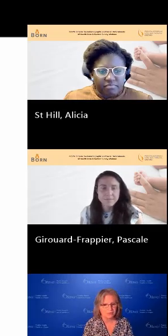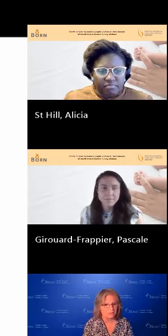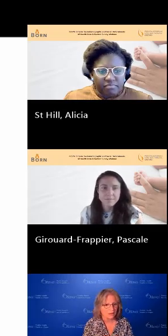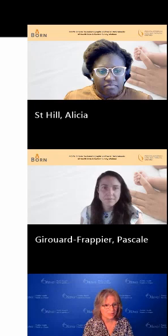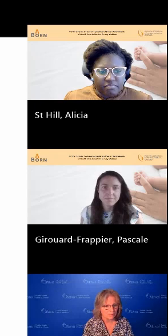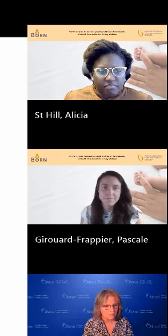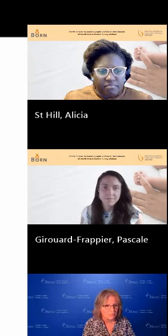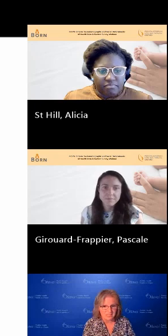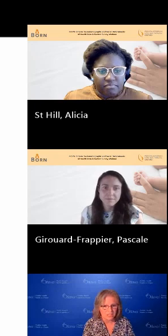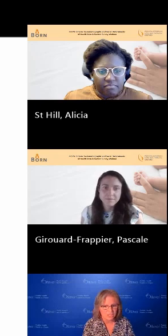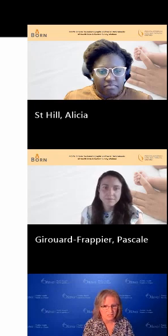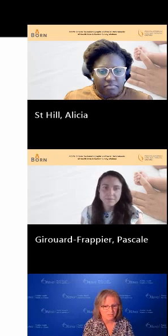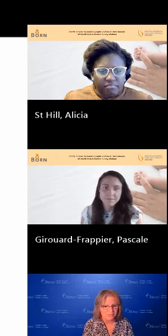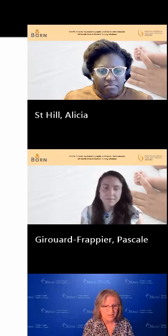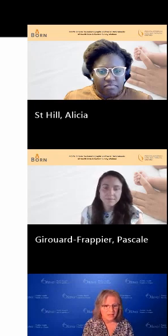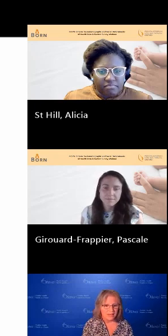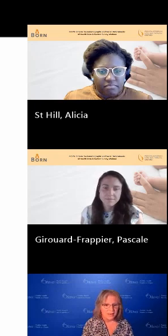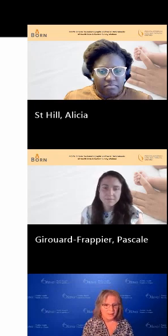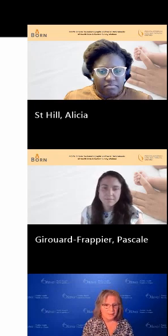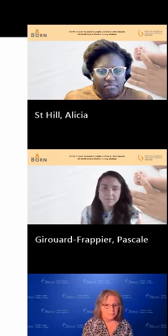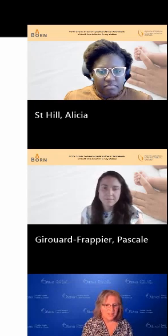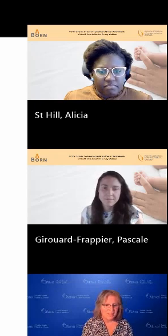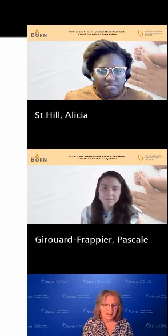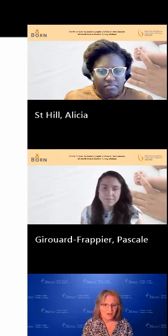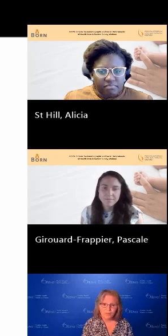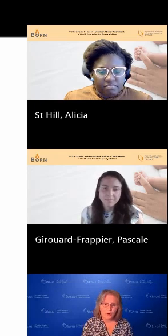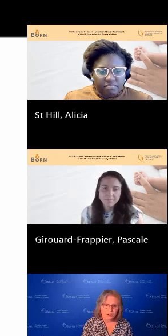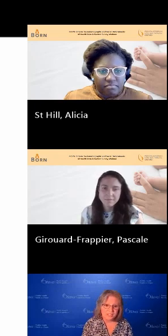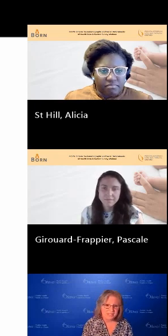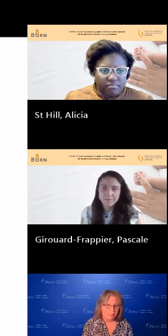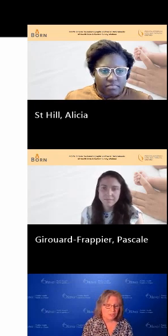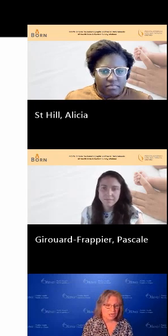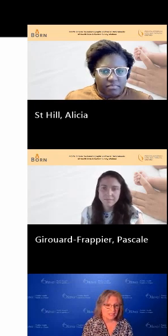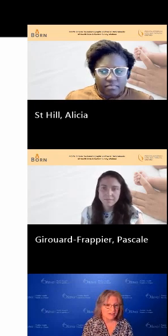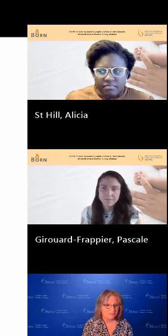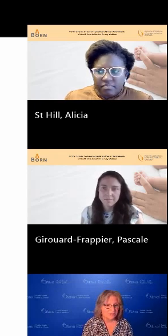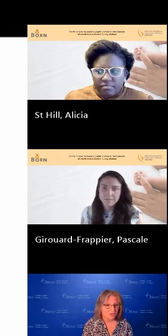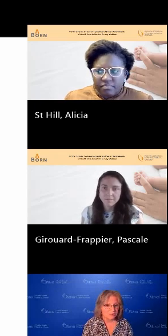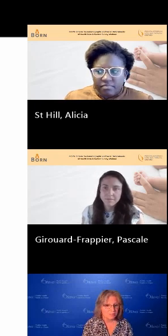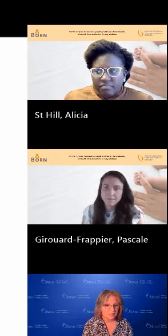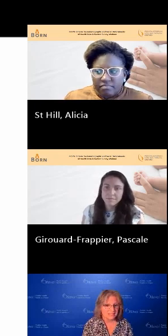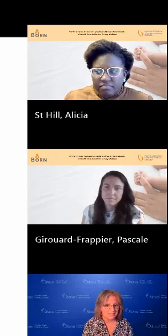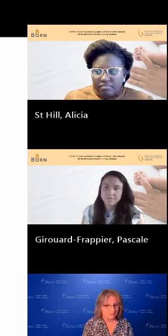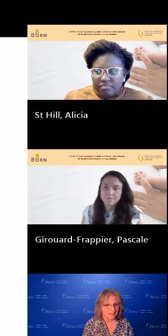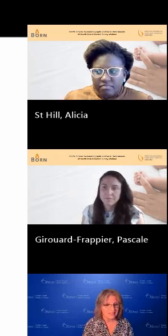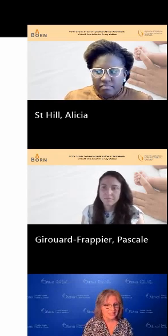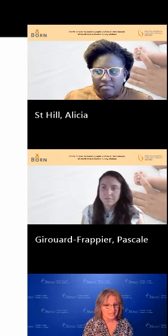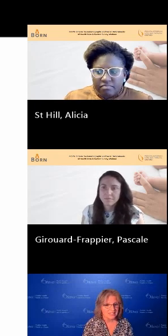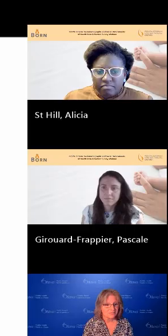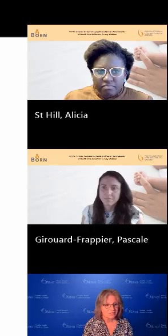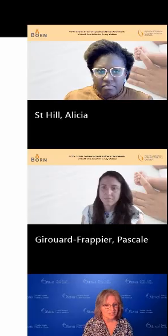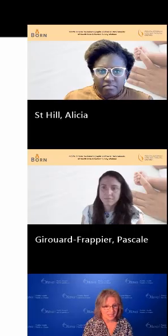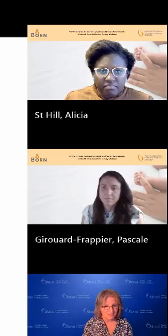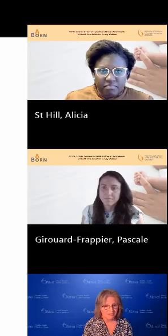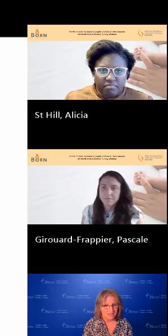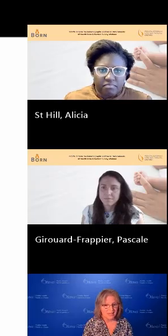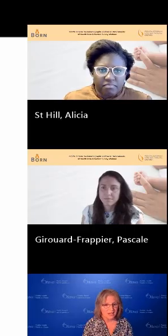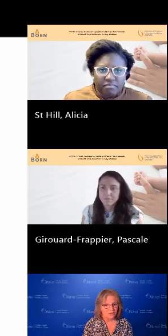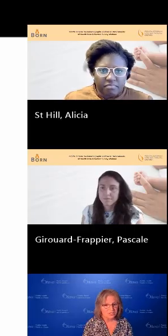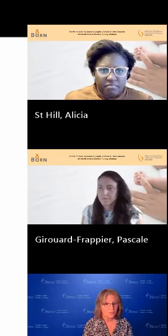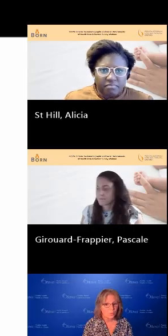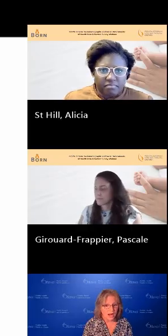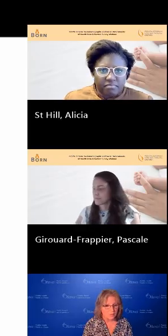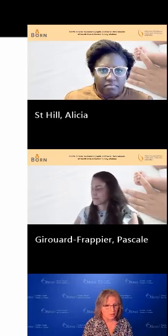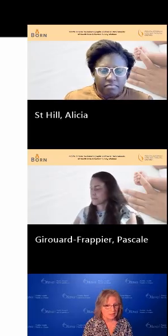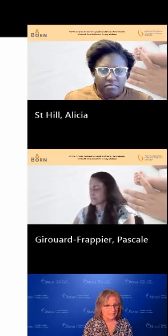have about this initiative. And then, of course, establishing comfort also applies to clients. They need to feel safe